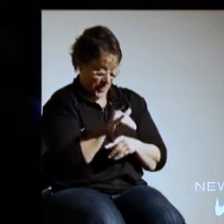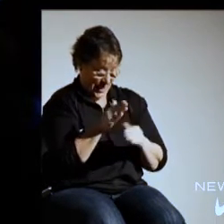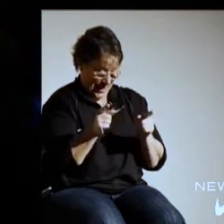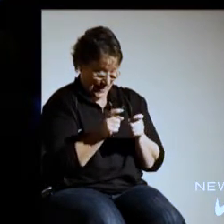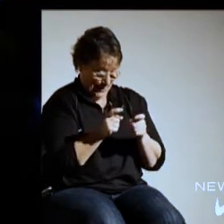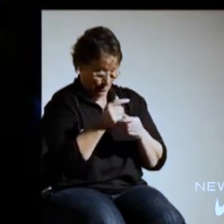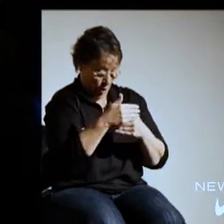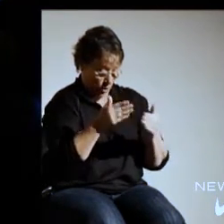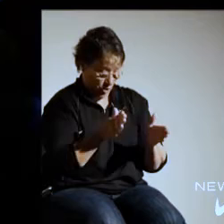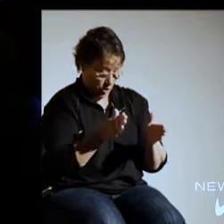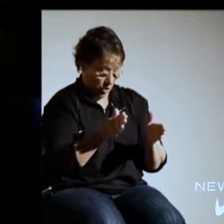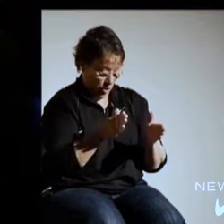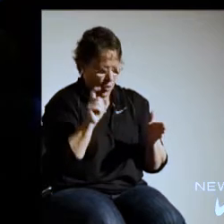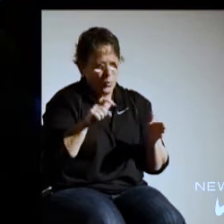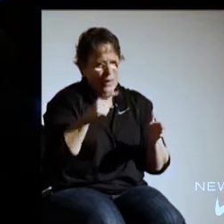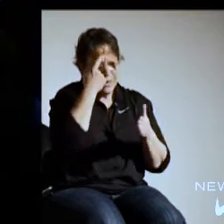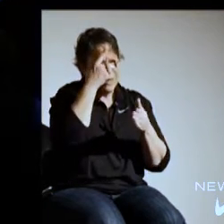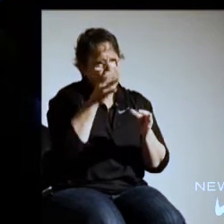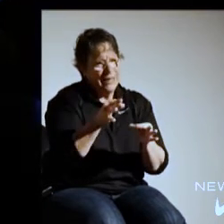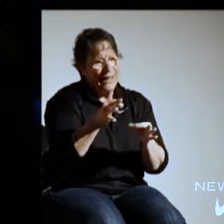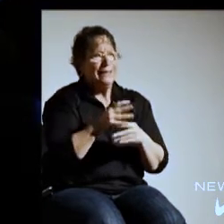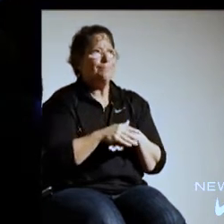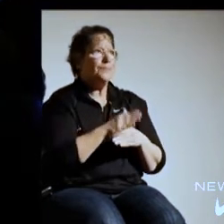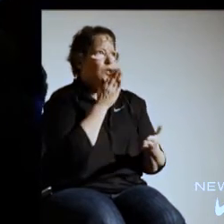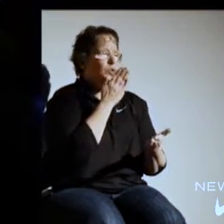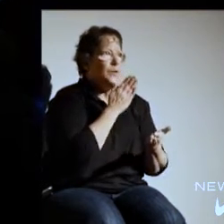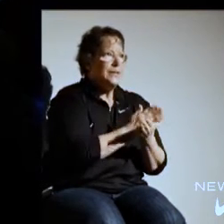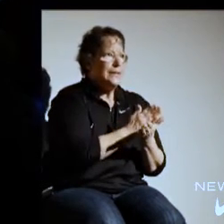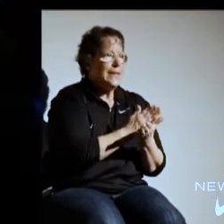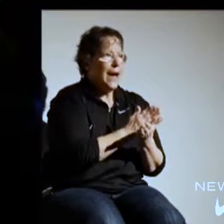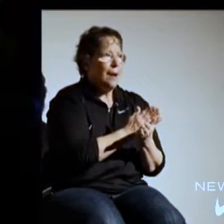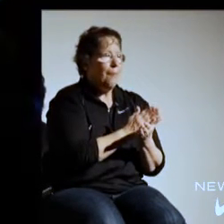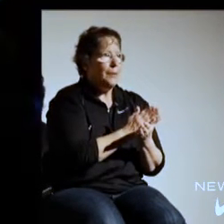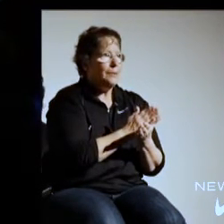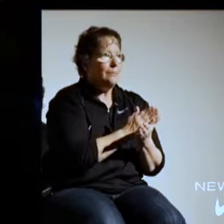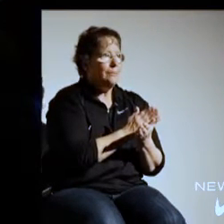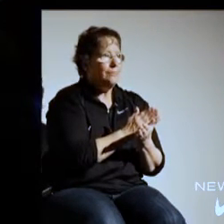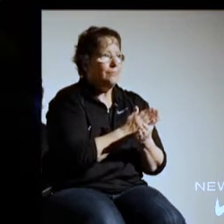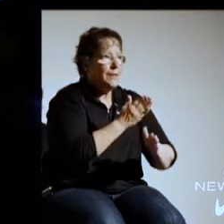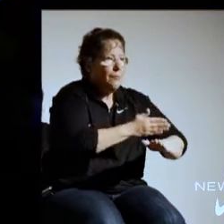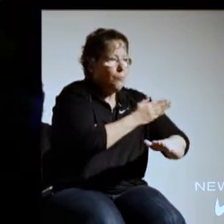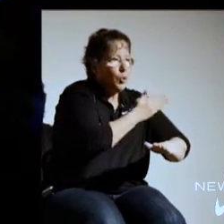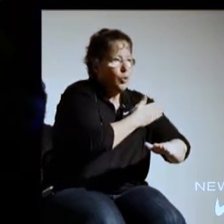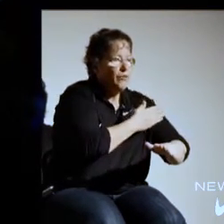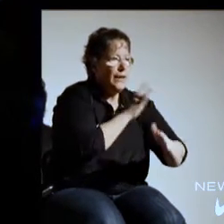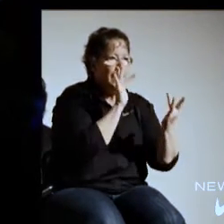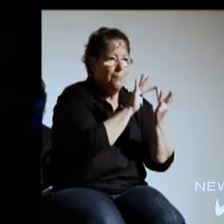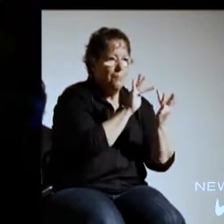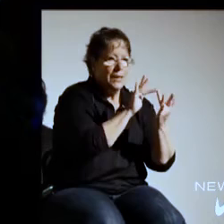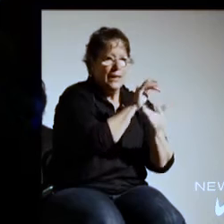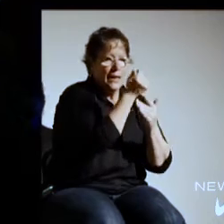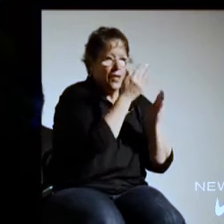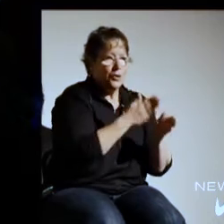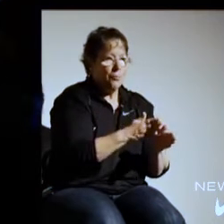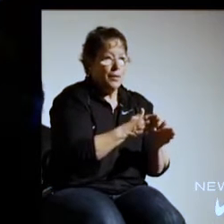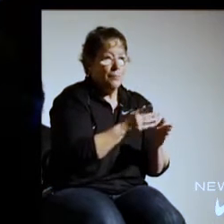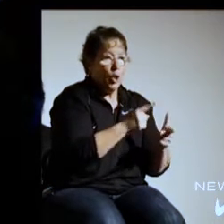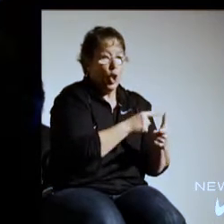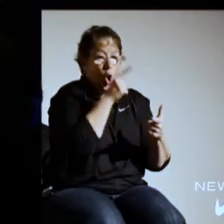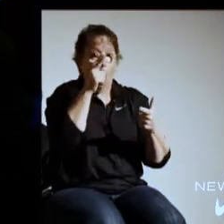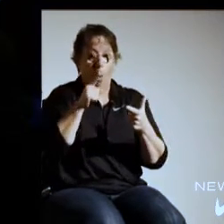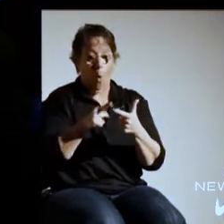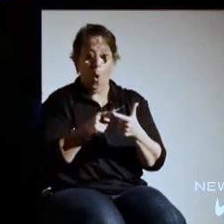stop growing and stop reaching people who don't know Jesus, or will we put everything on the